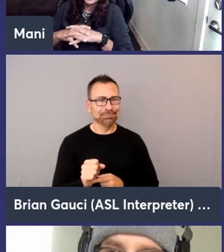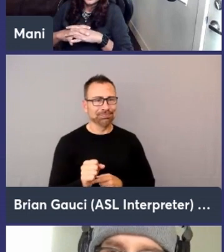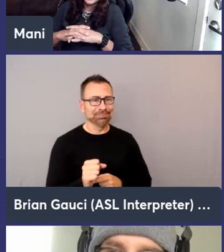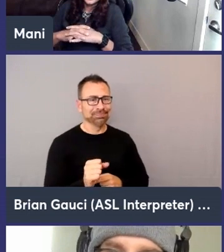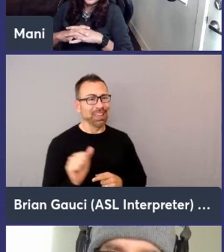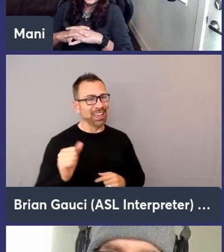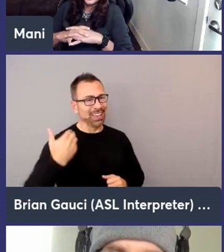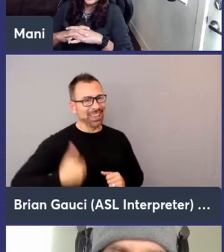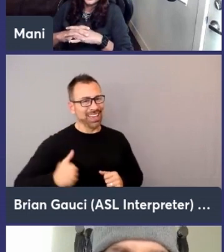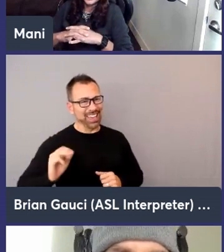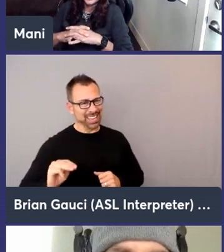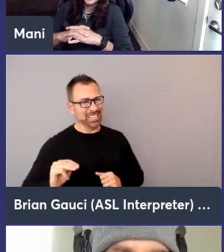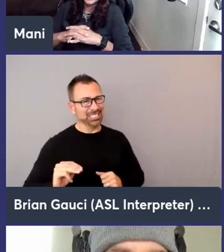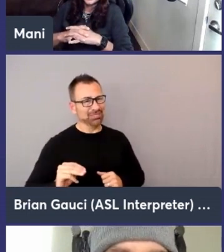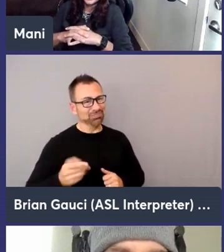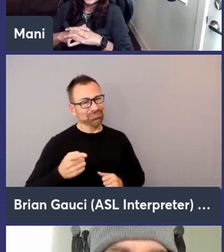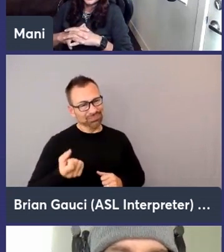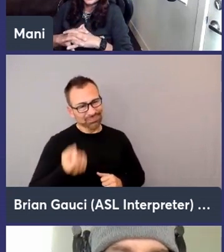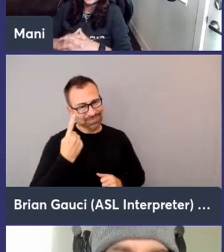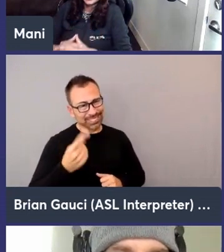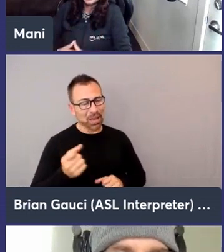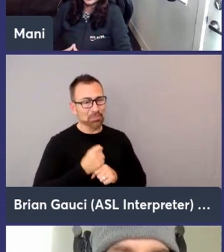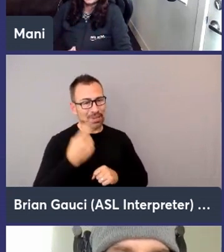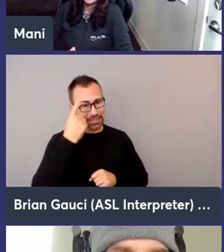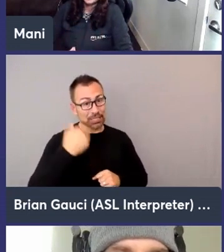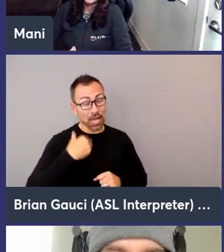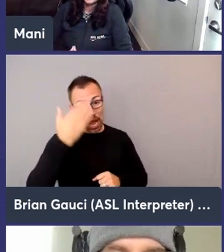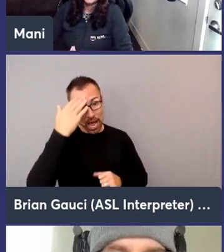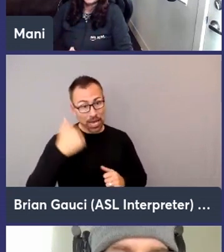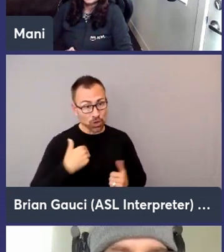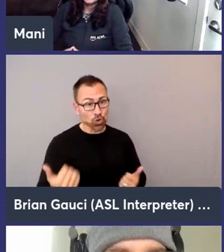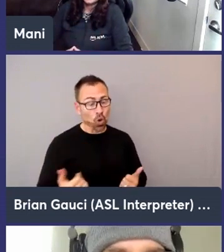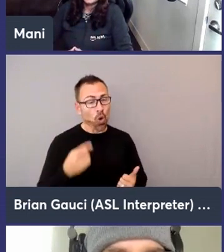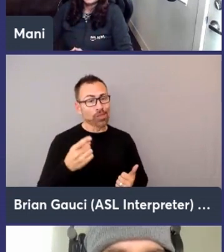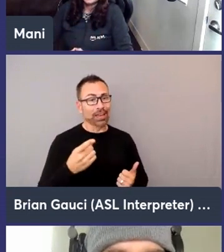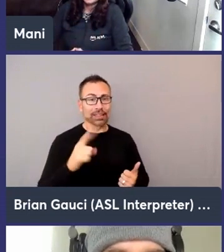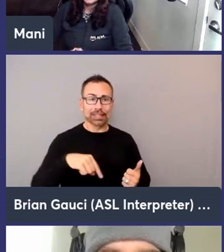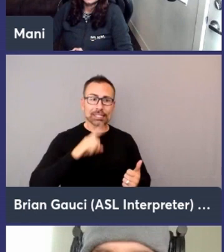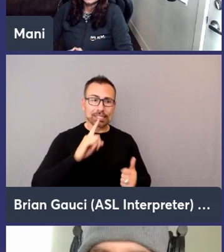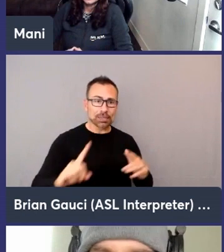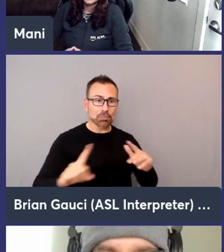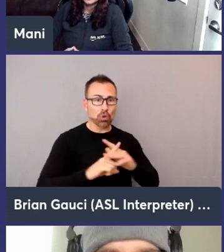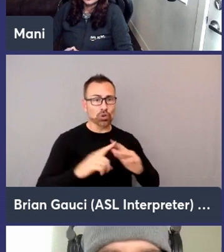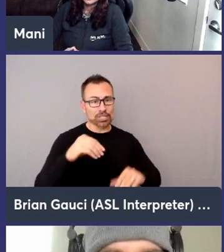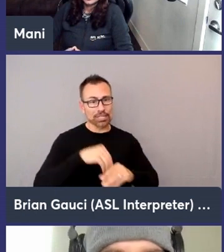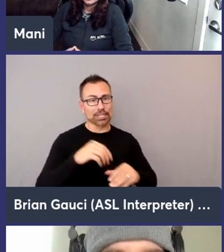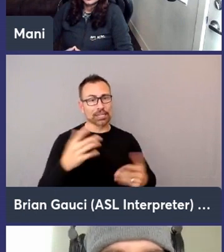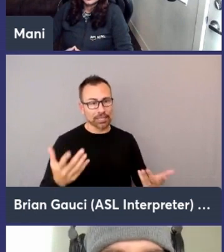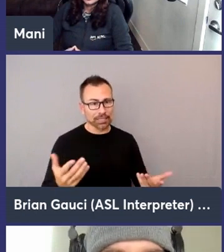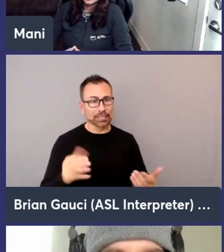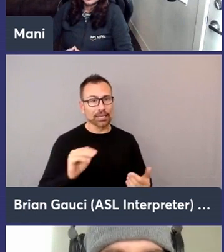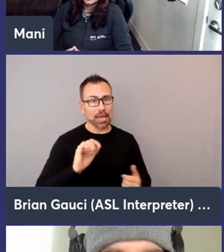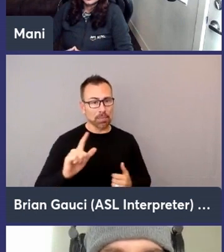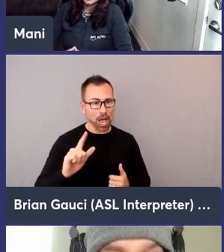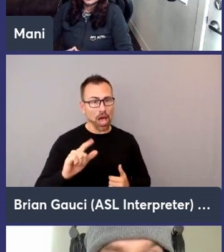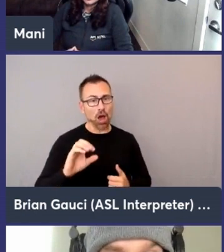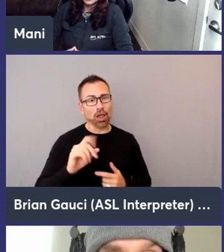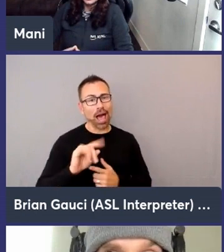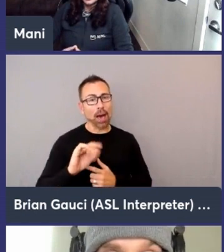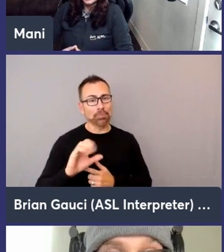ML ops is a big, emerging thing too, and I was just curious if this had any relation to it. I was